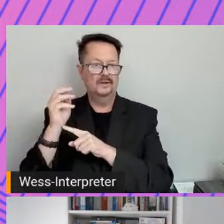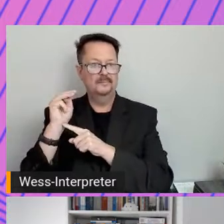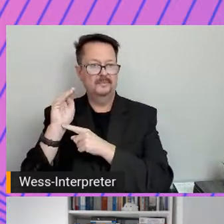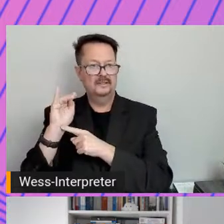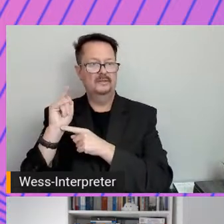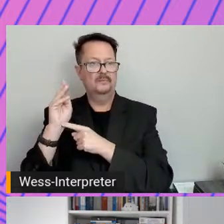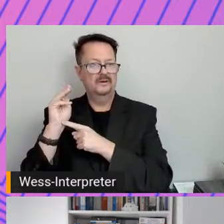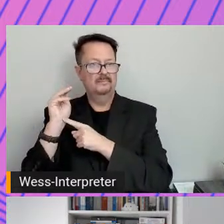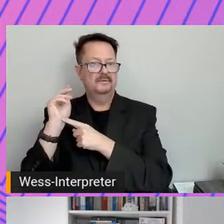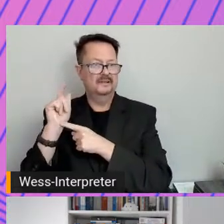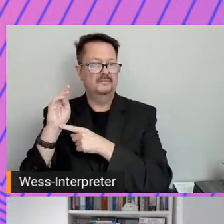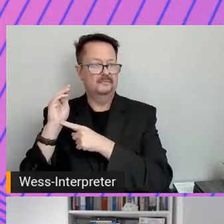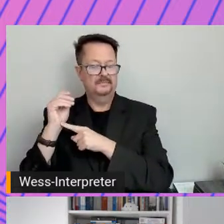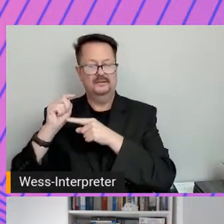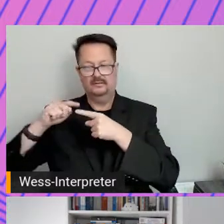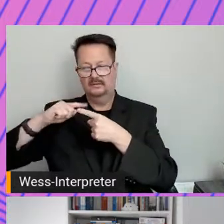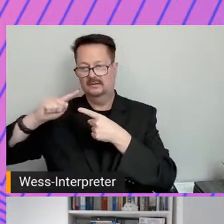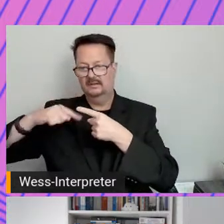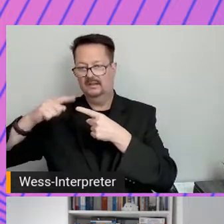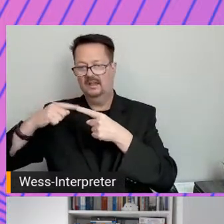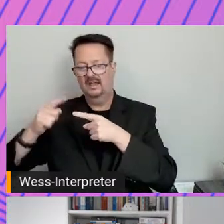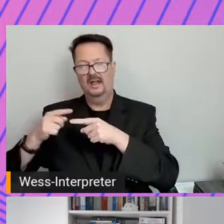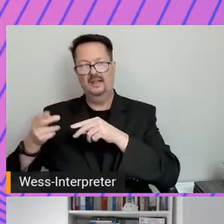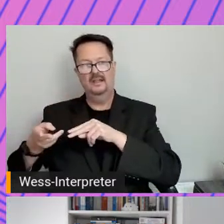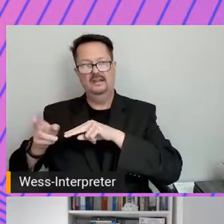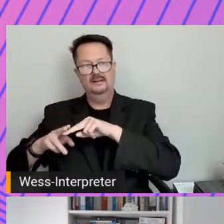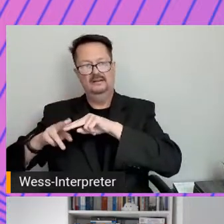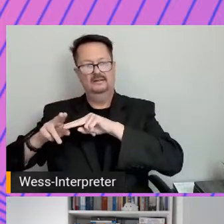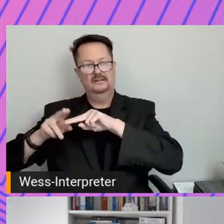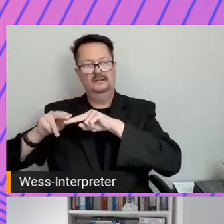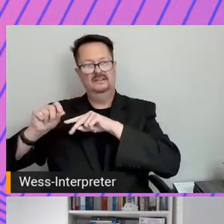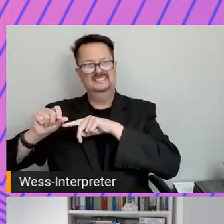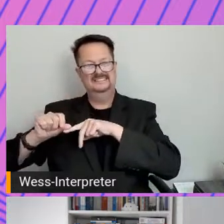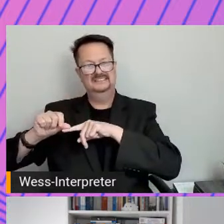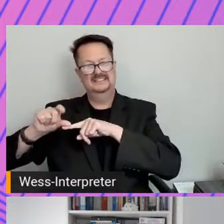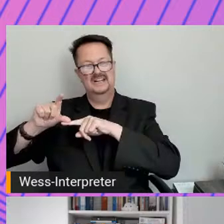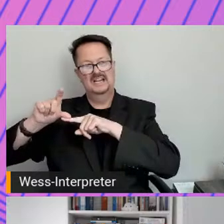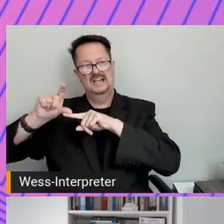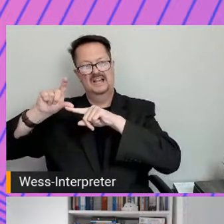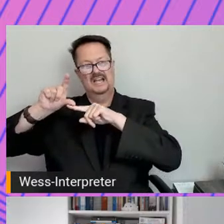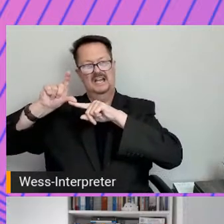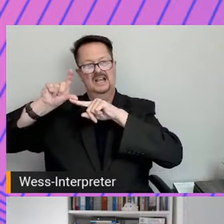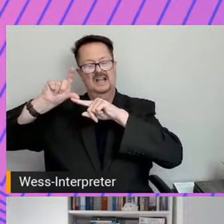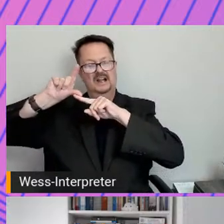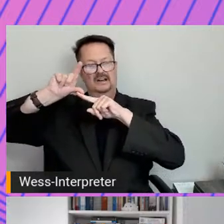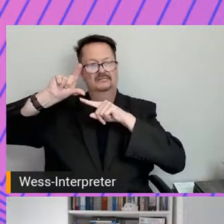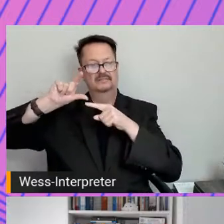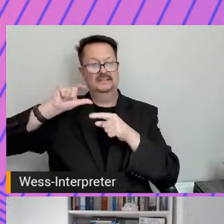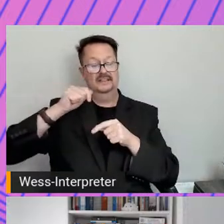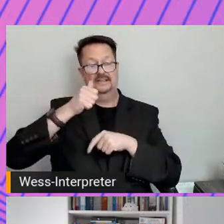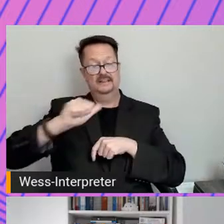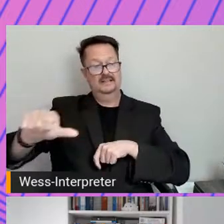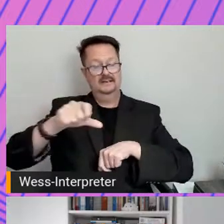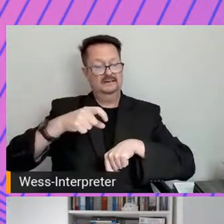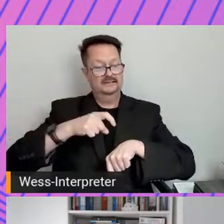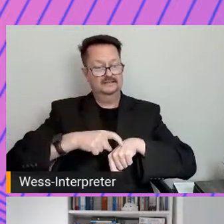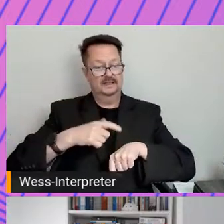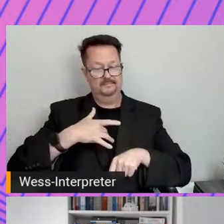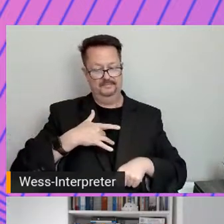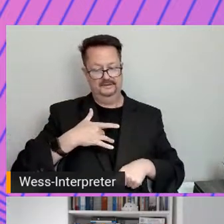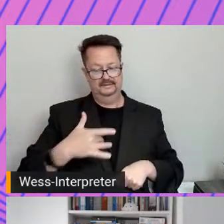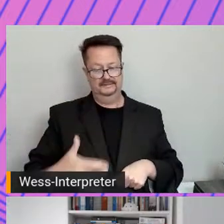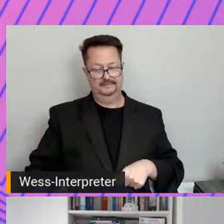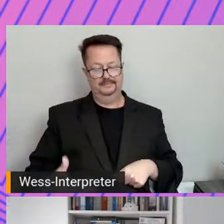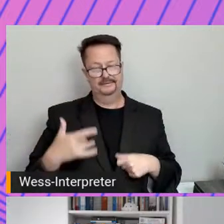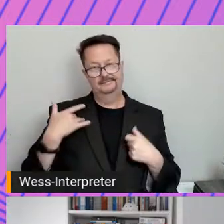milliseconds, I can actually stack those up into each of those 1,000 milliseconds. And any time that I would normally be just waiting